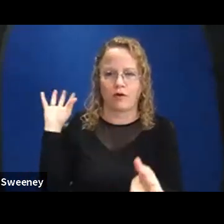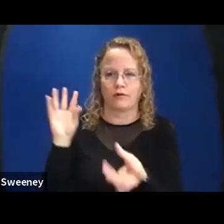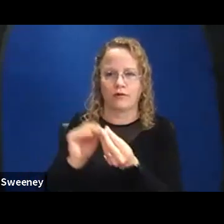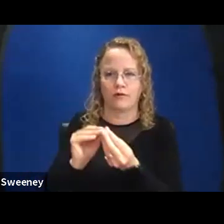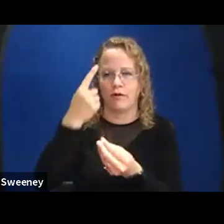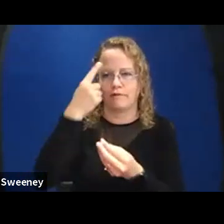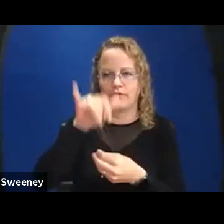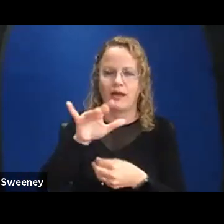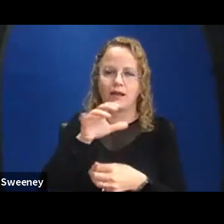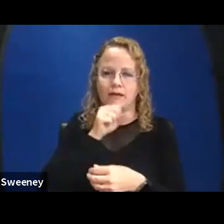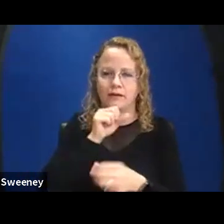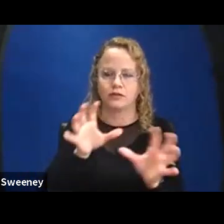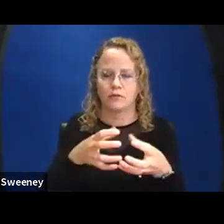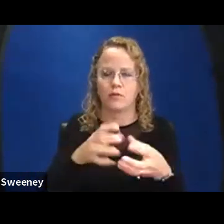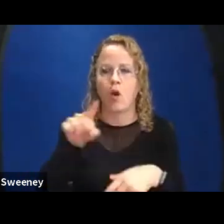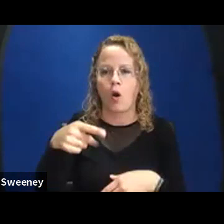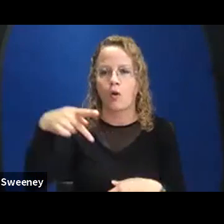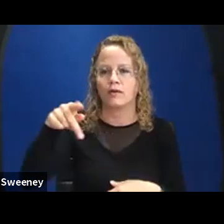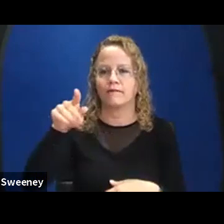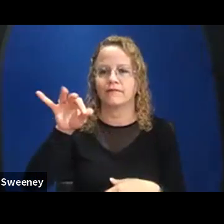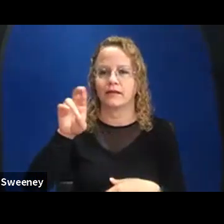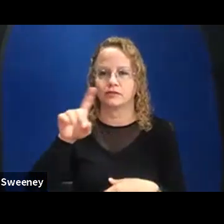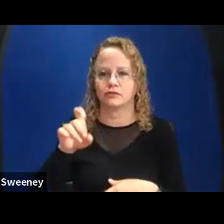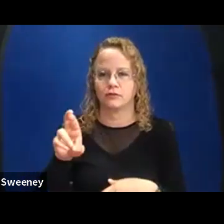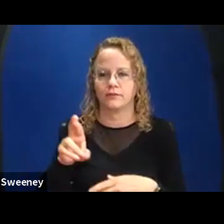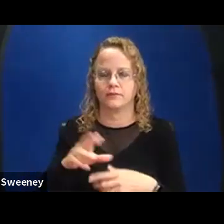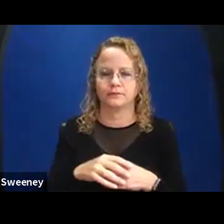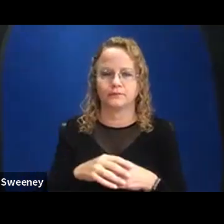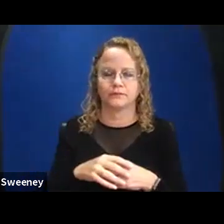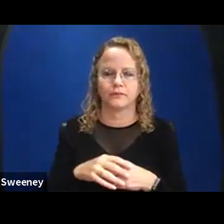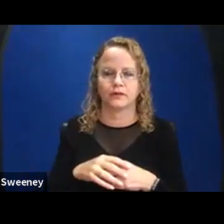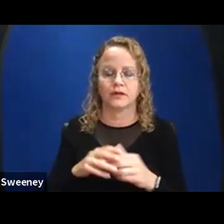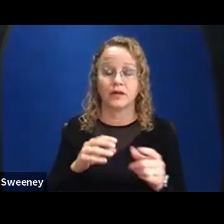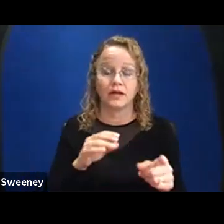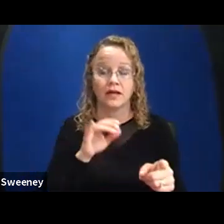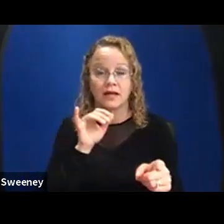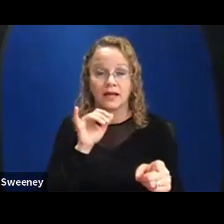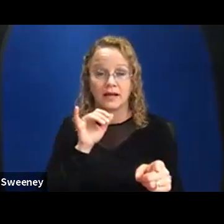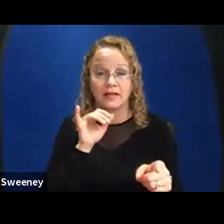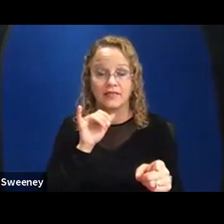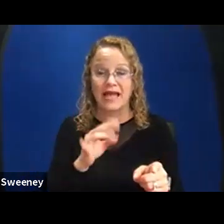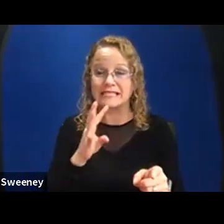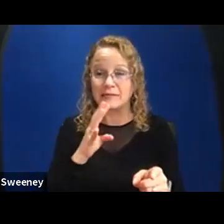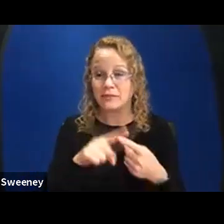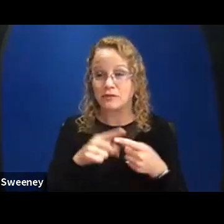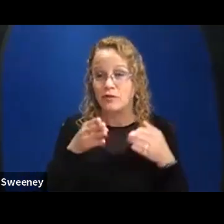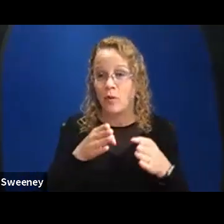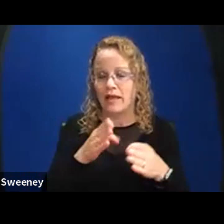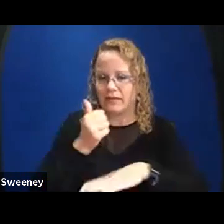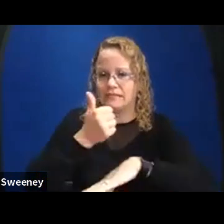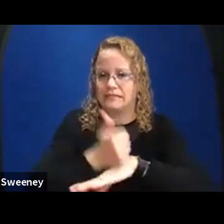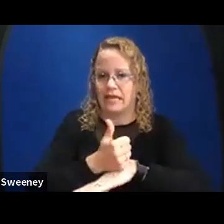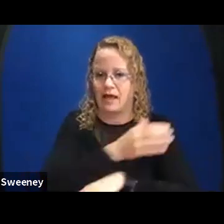So absolutely, only Pfizer. And that really that speaks to the way they set up the clinical